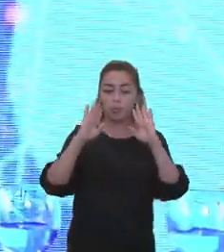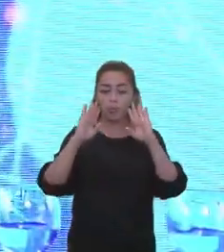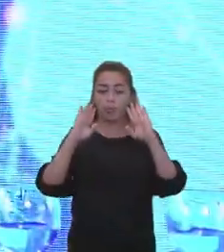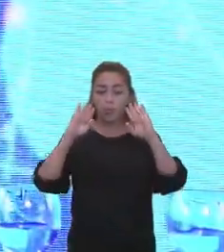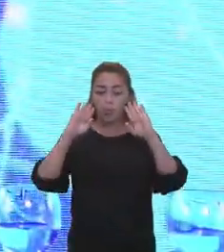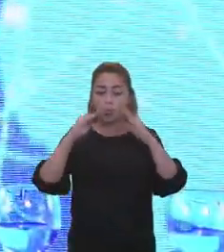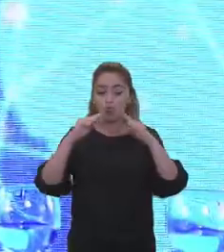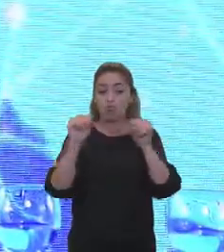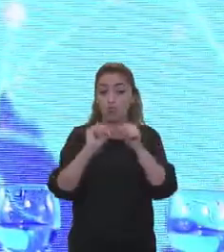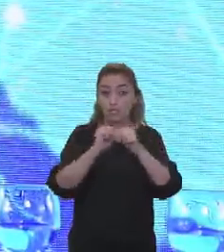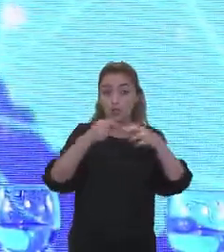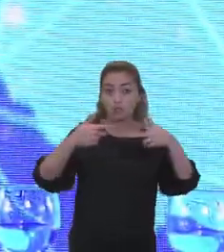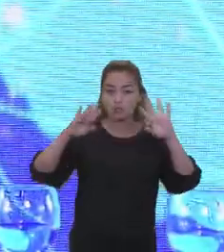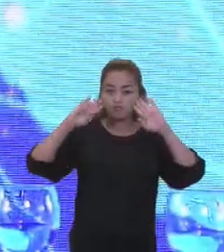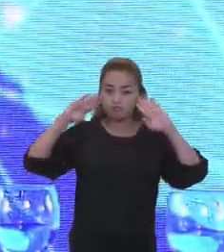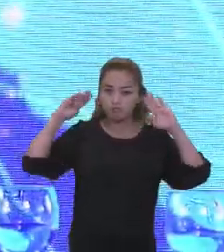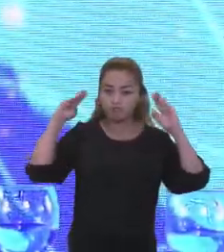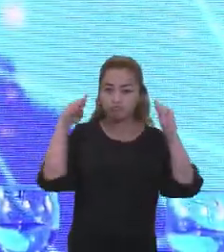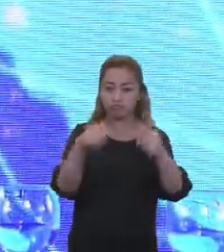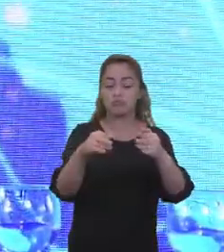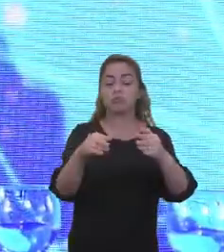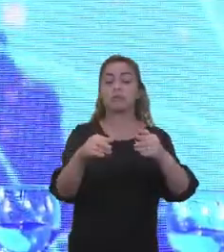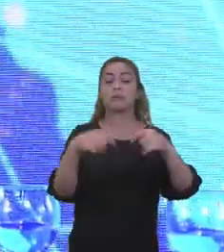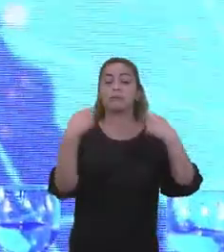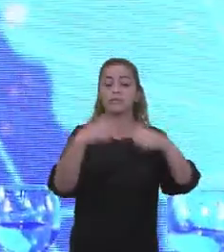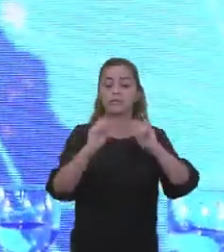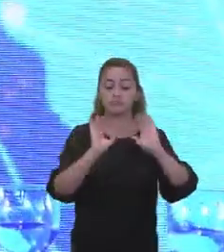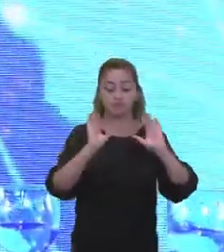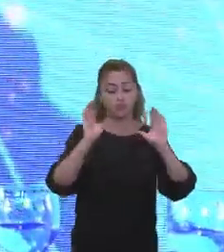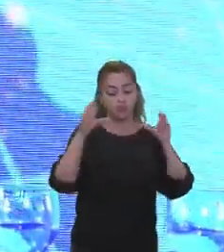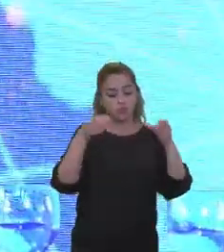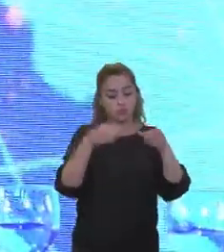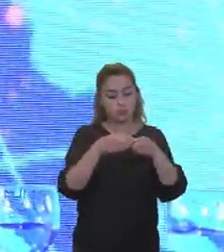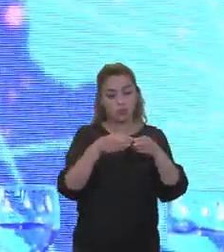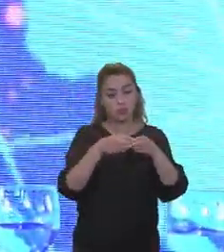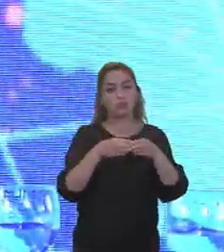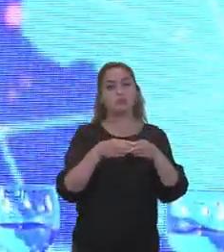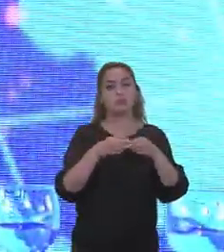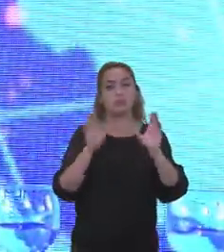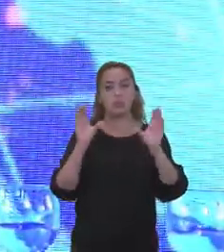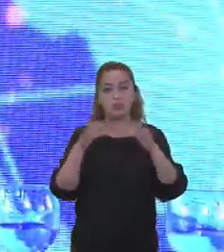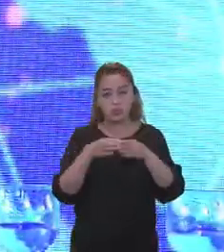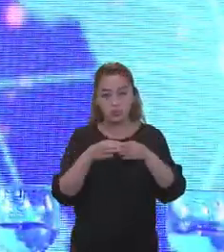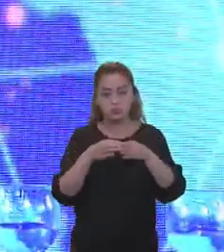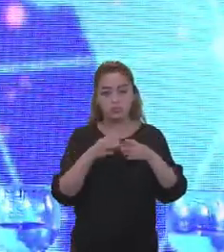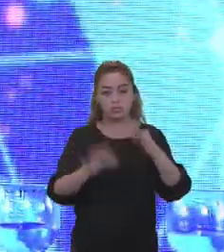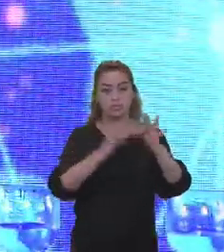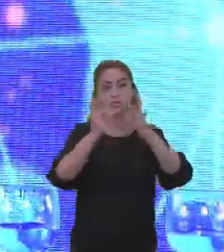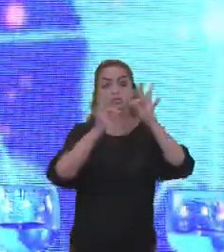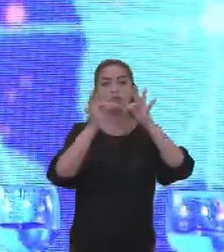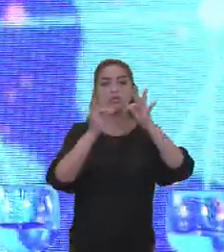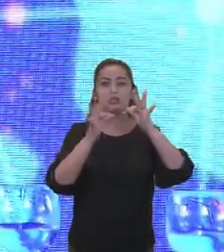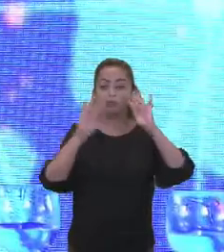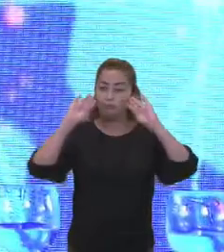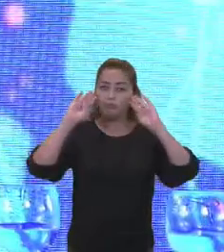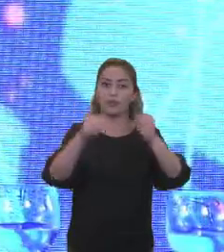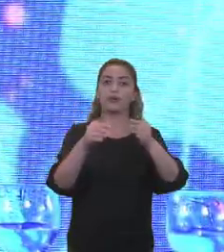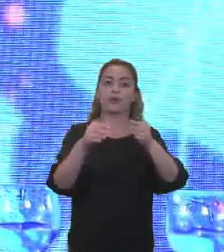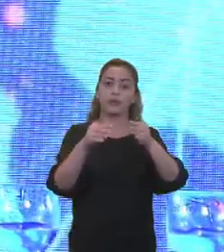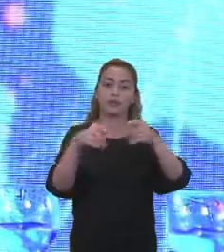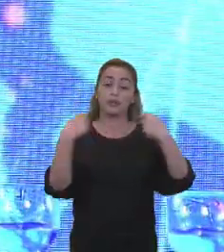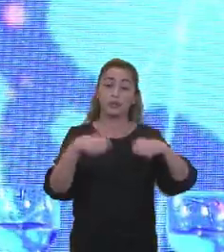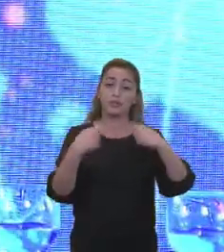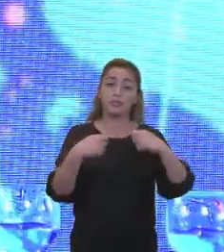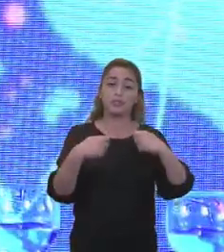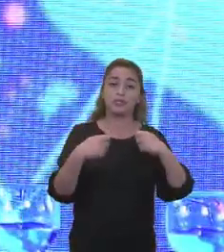let's do something focused, because we need people, we need technology